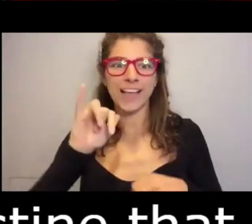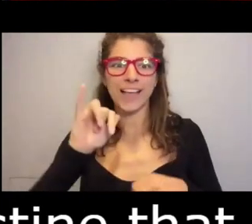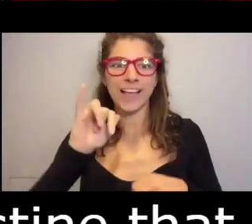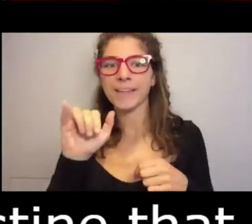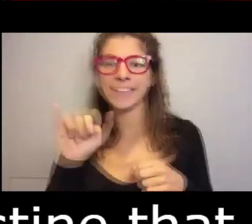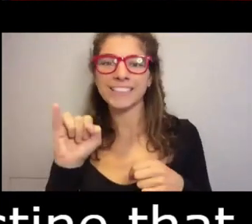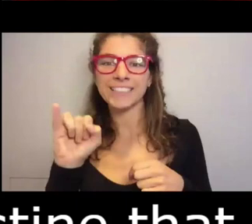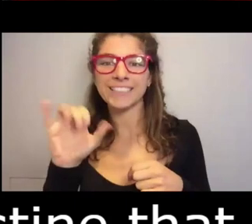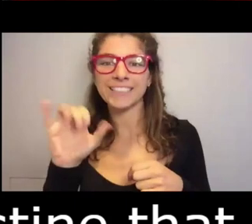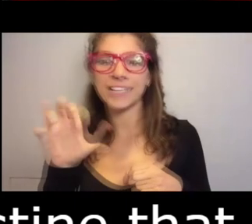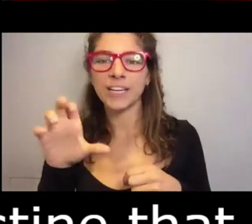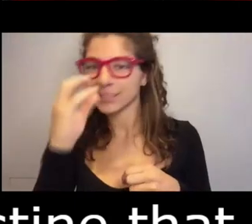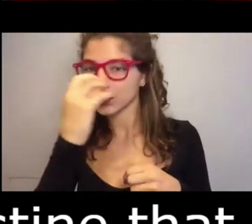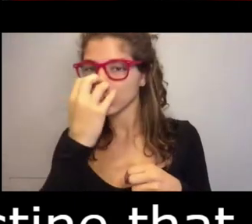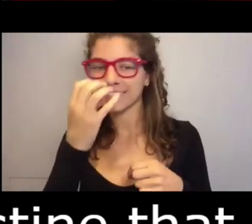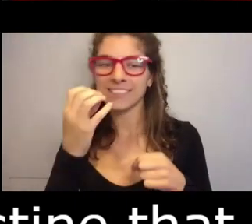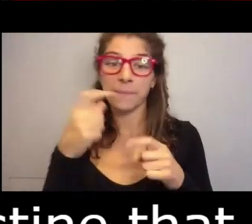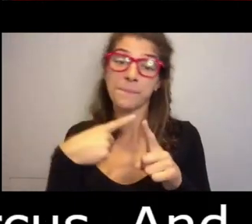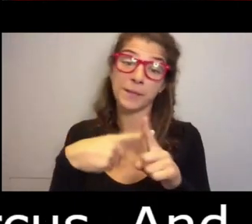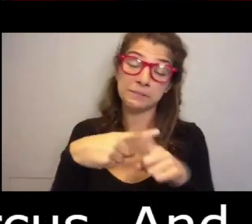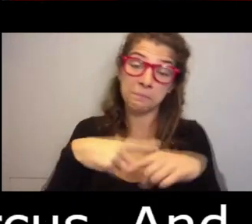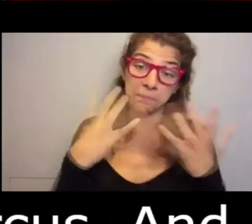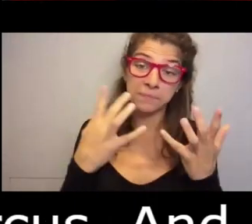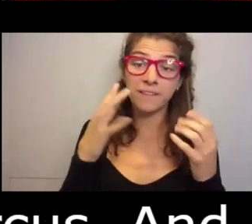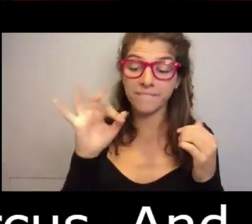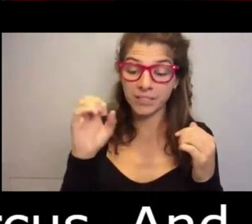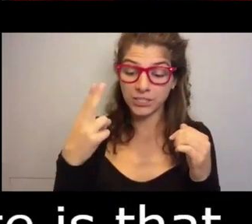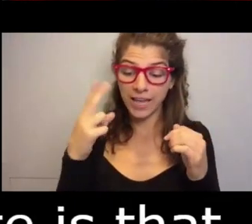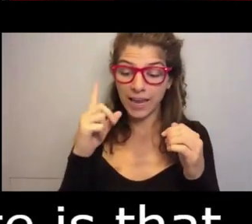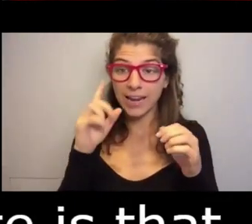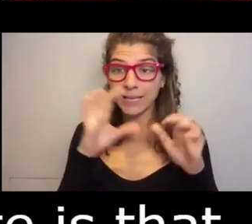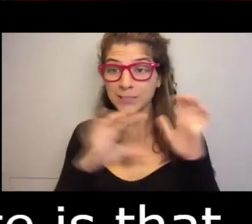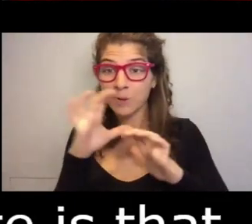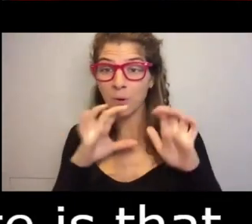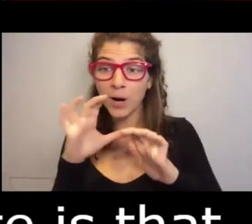and said that the positive note is that the fish can explore.